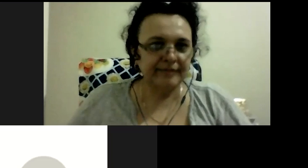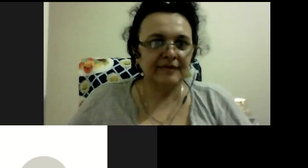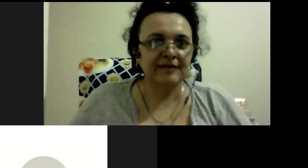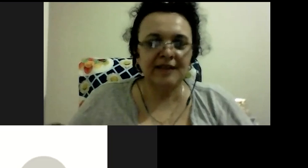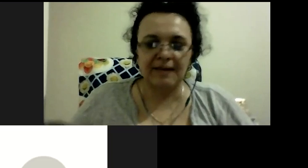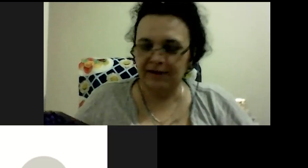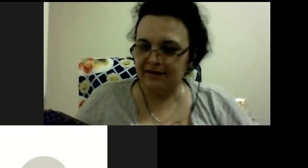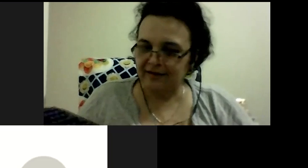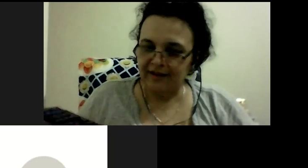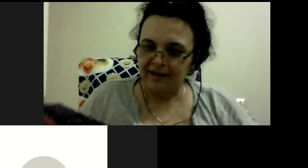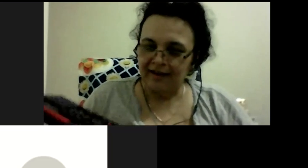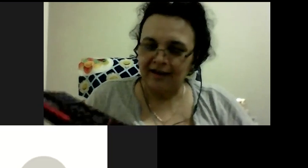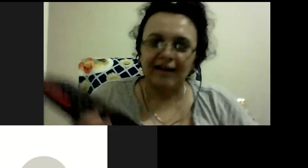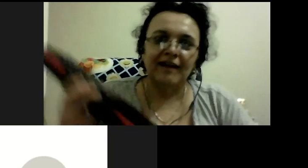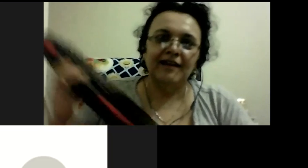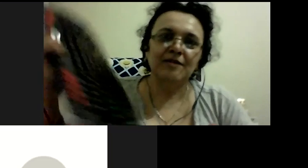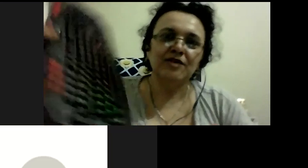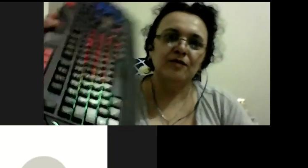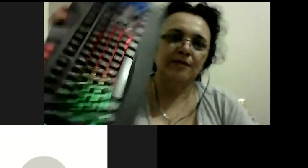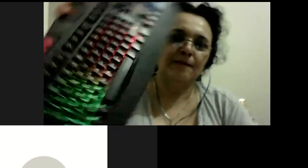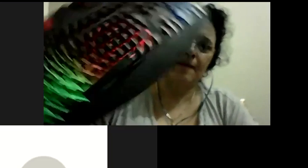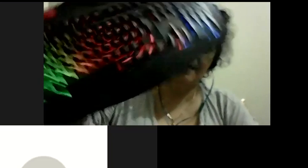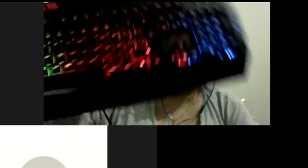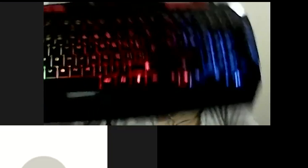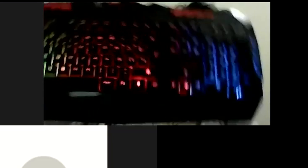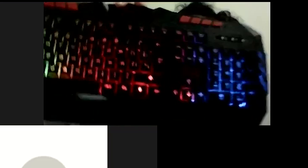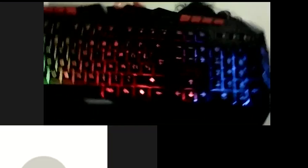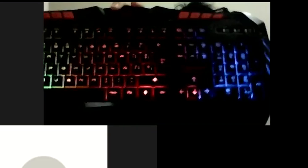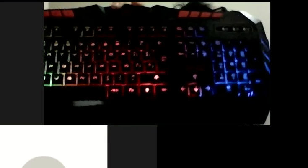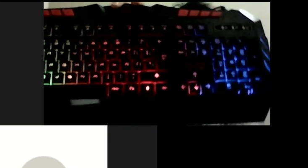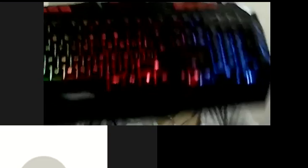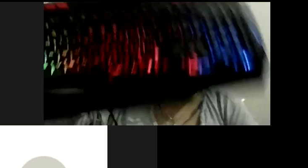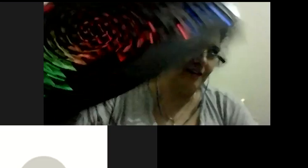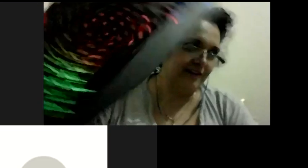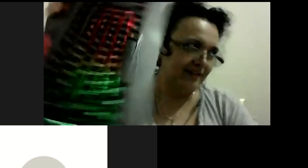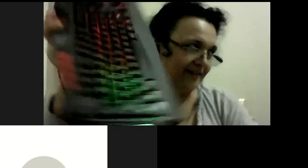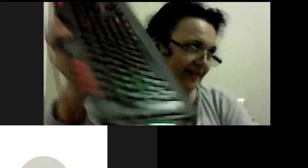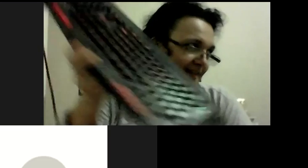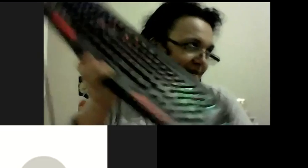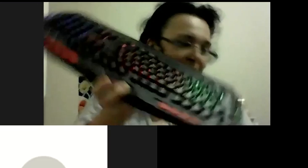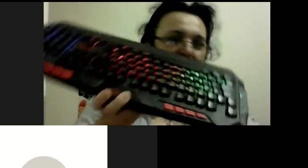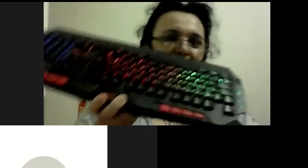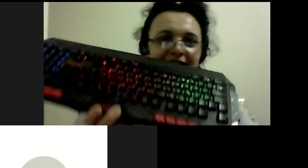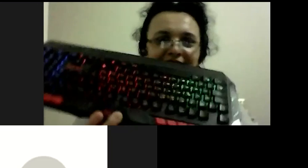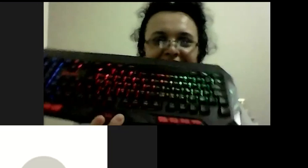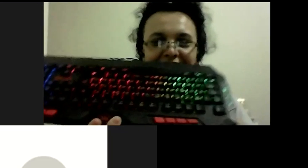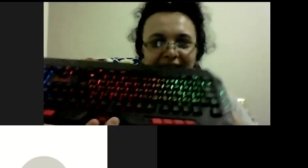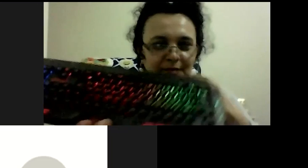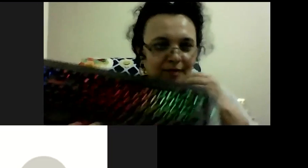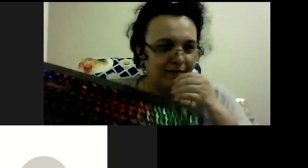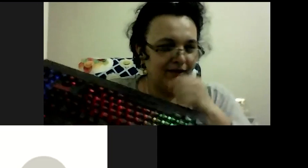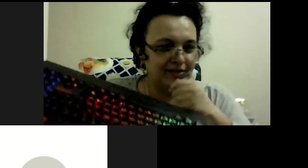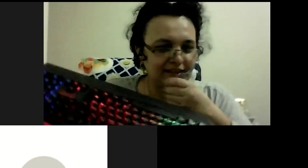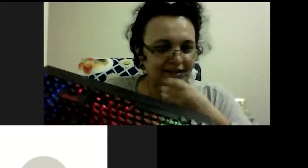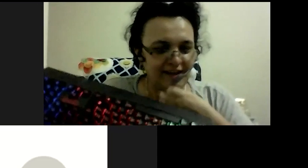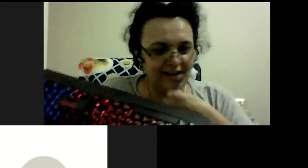I can type it. Let me show you. My son wants this